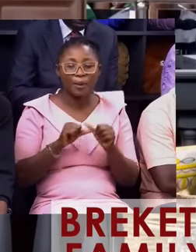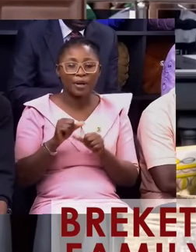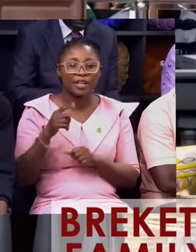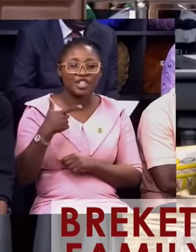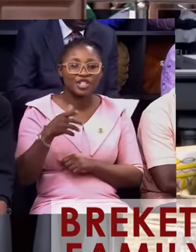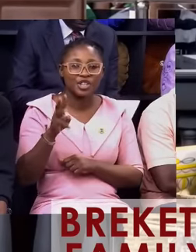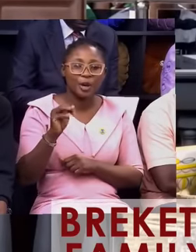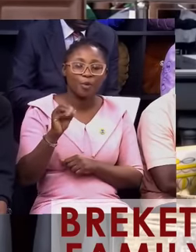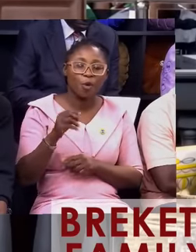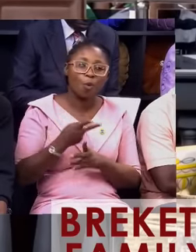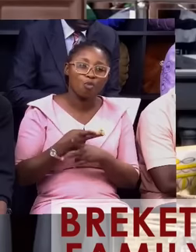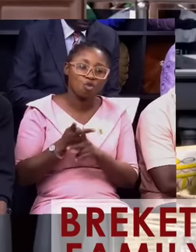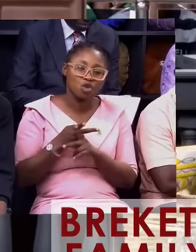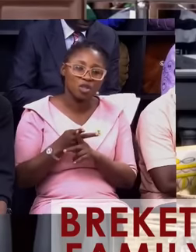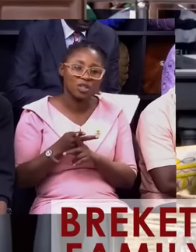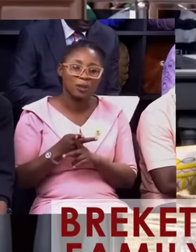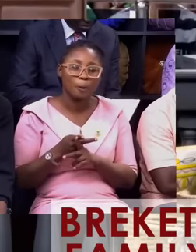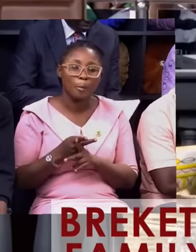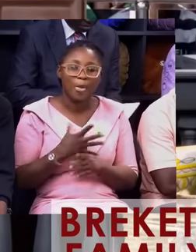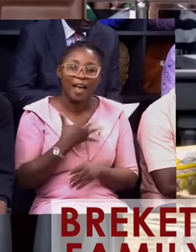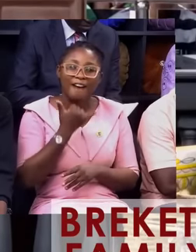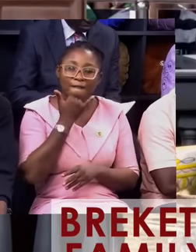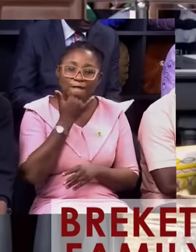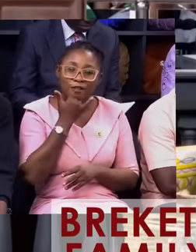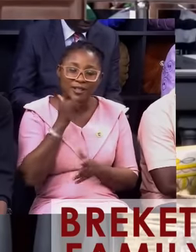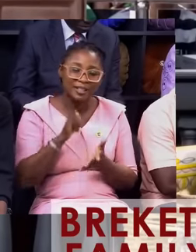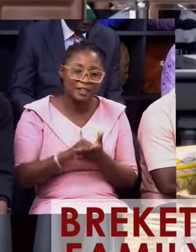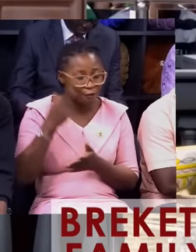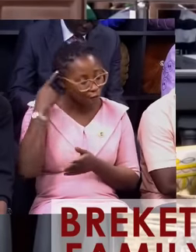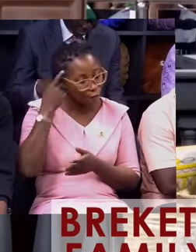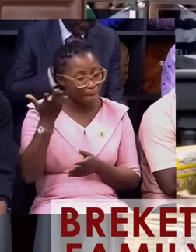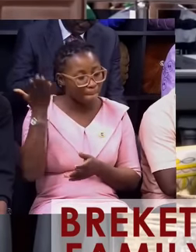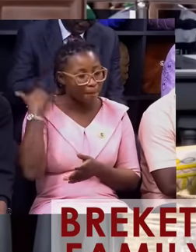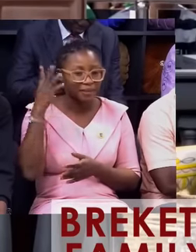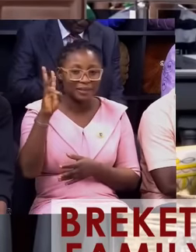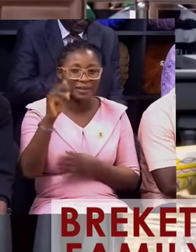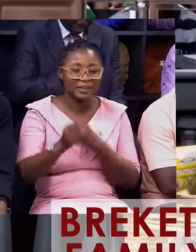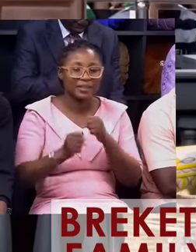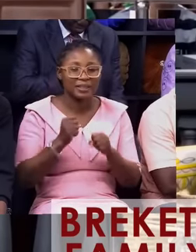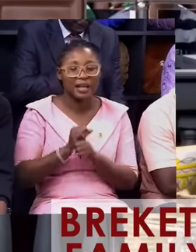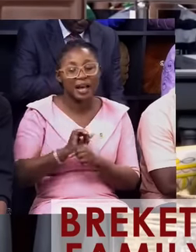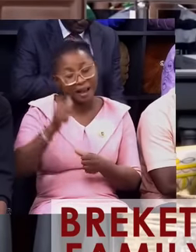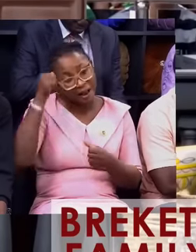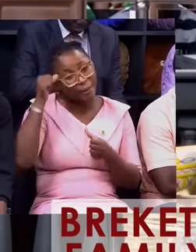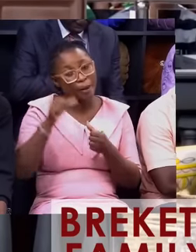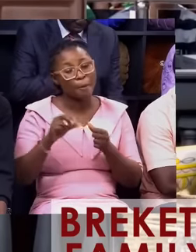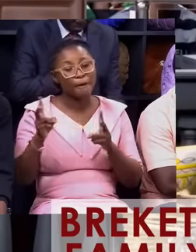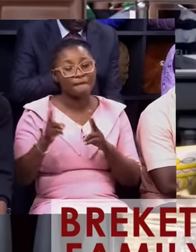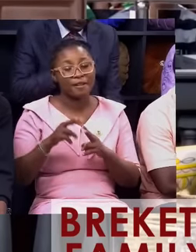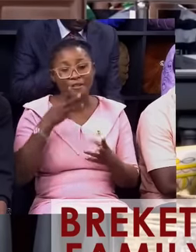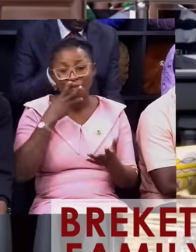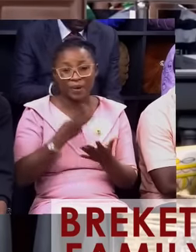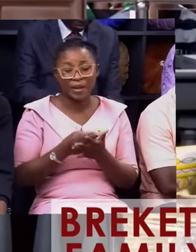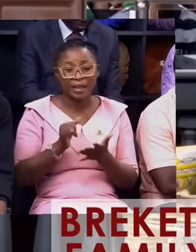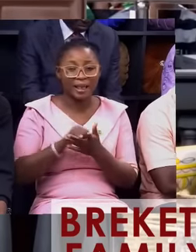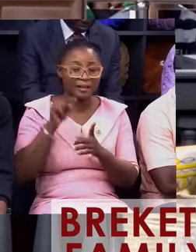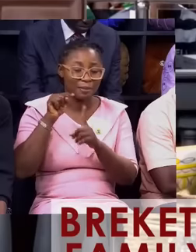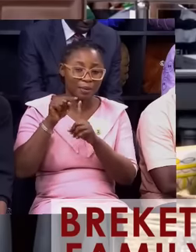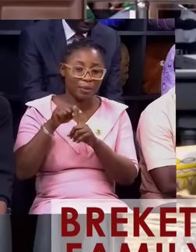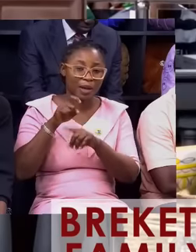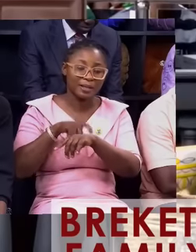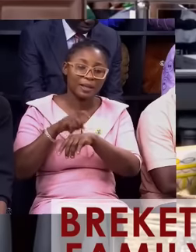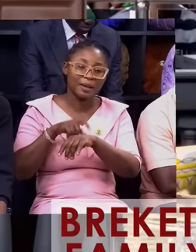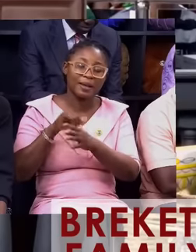uh GMO product he fought that for over 6 years and I remember very very well that at that particular